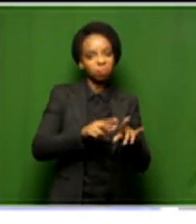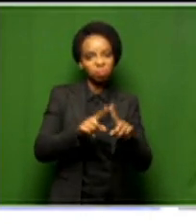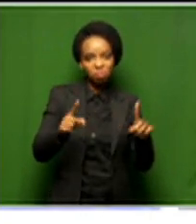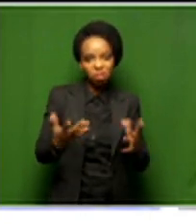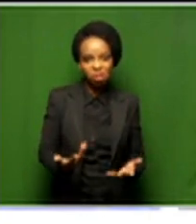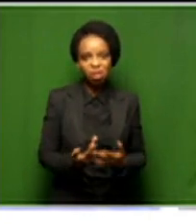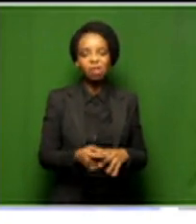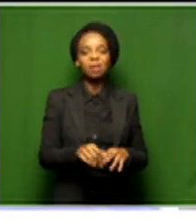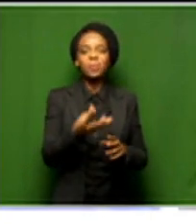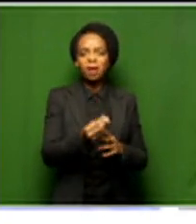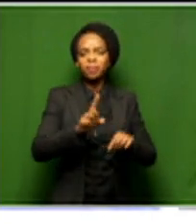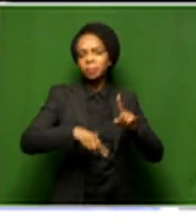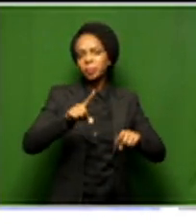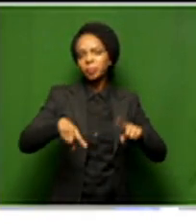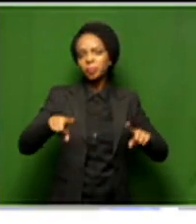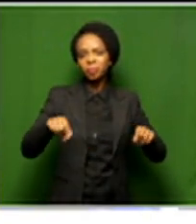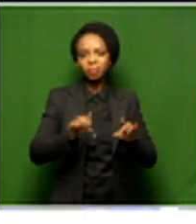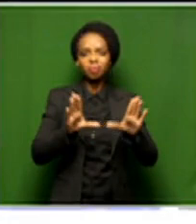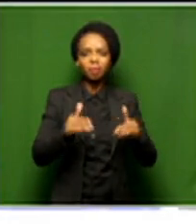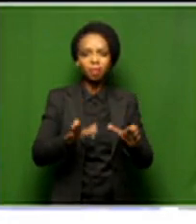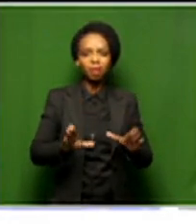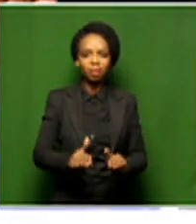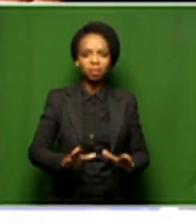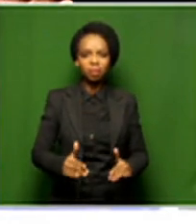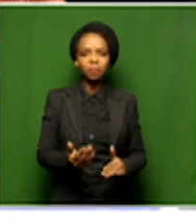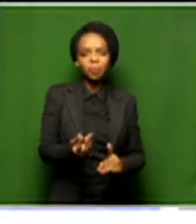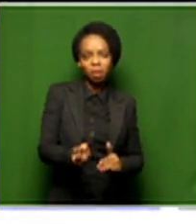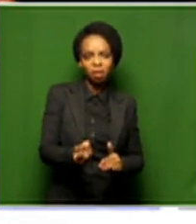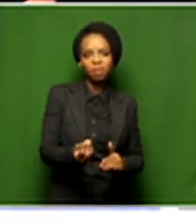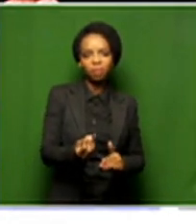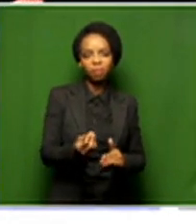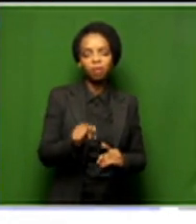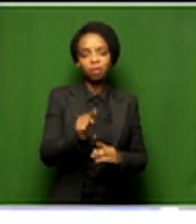conservative fringe parties. For the entire spectrum, the ideological